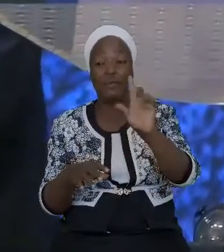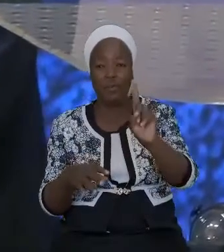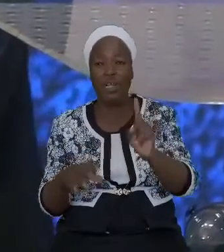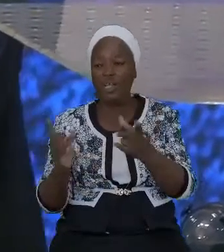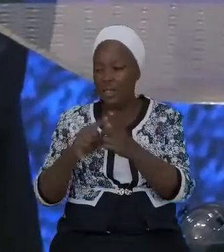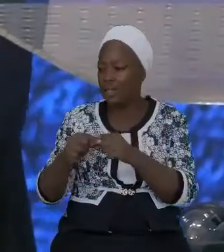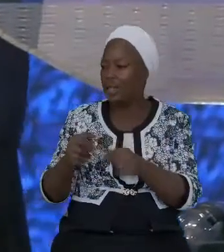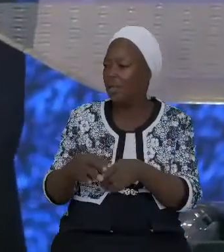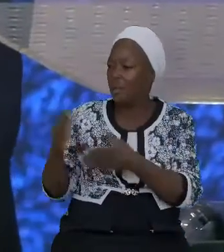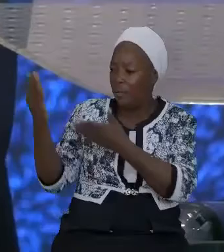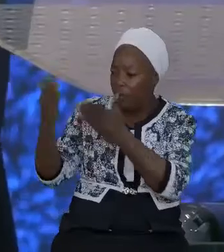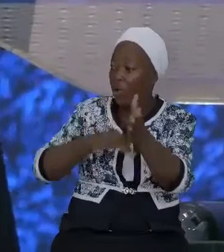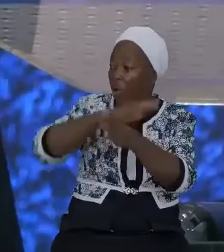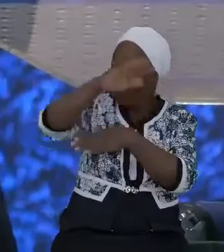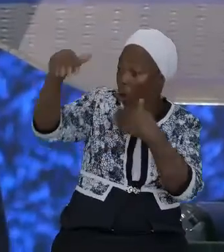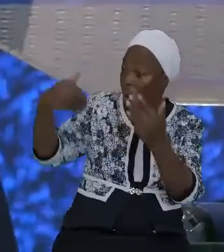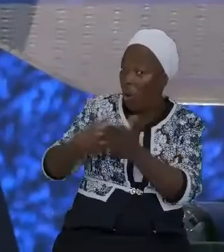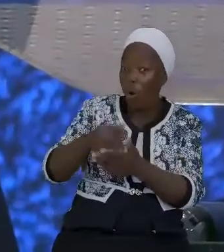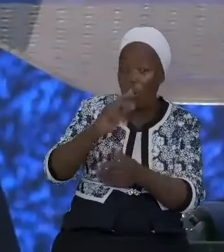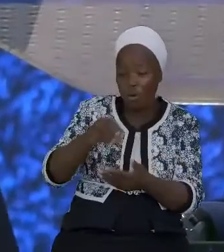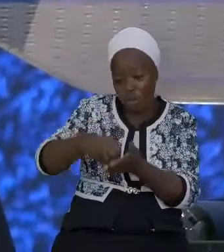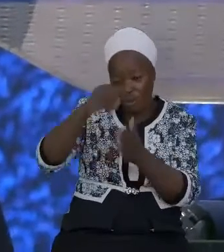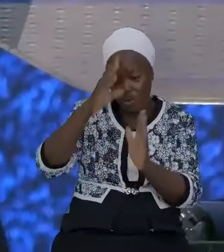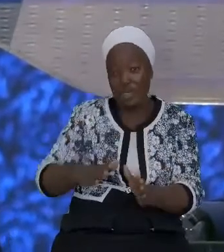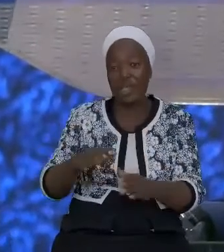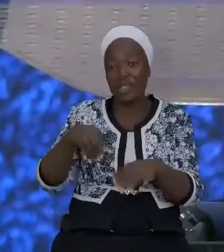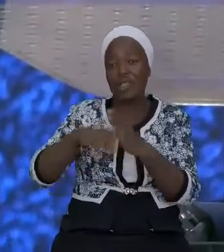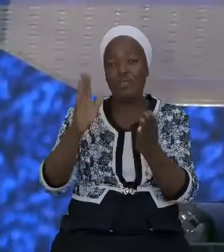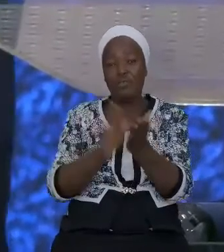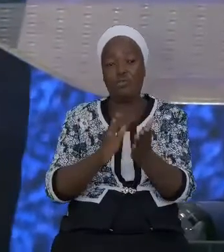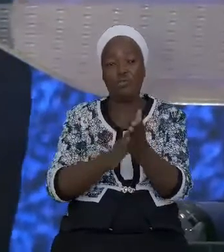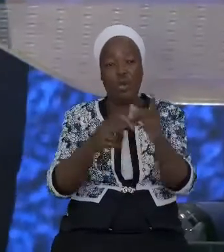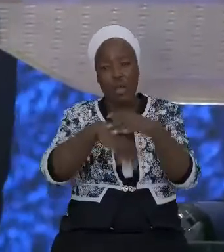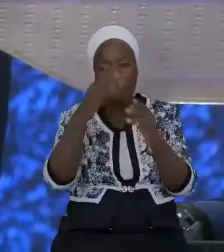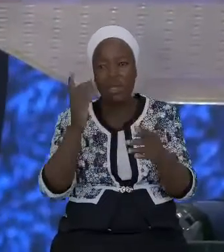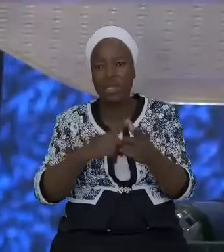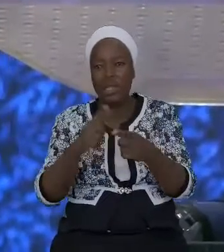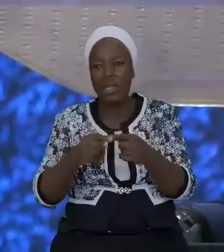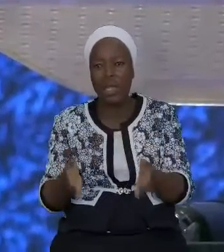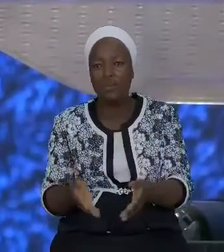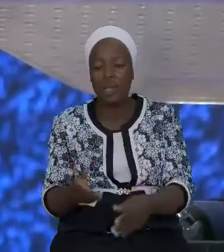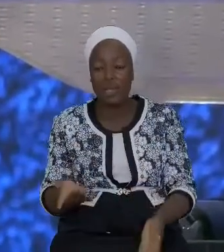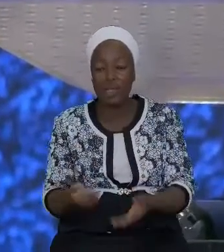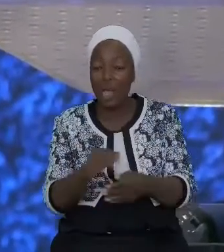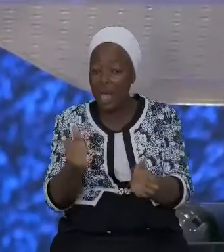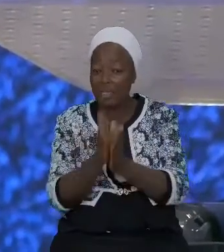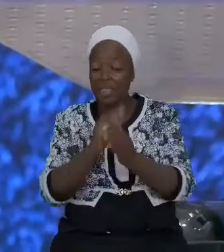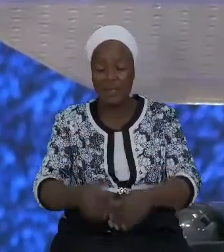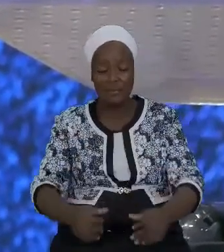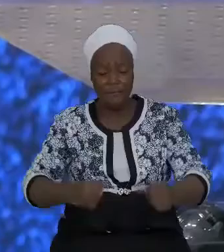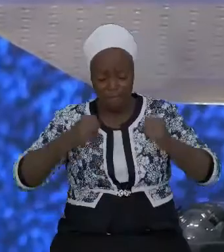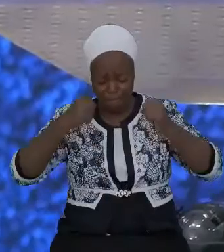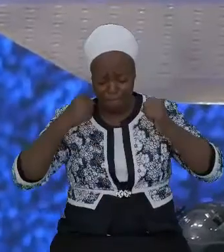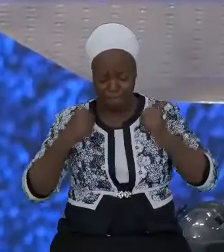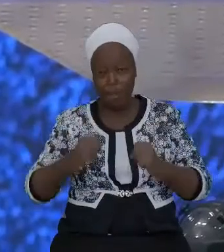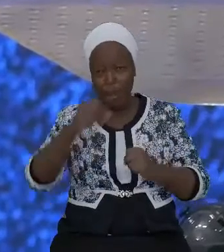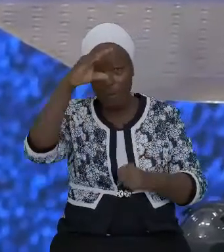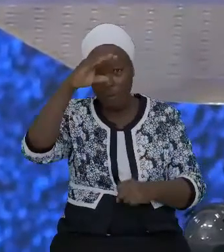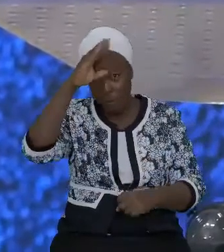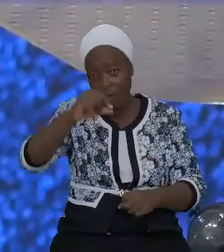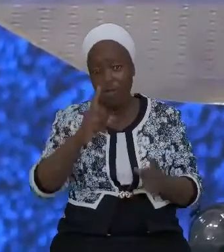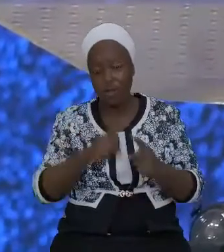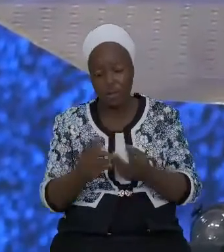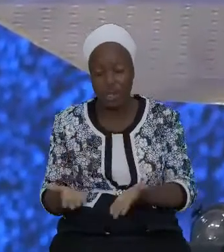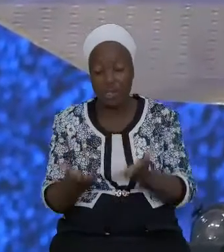told a hefty boy there to mount me. And my father himself, in front of all